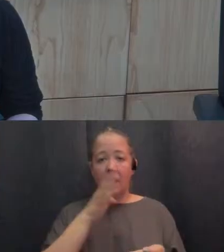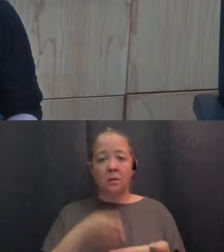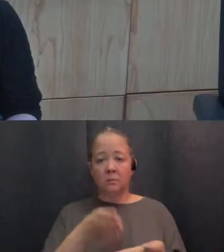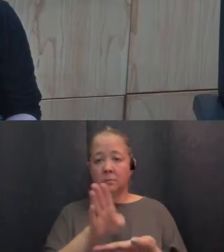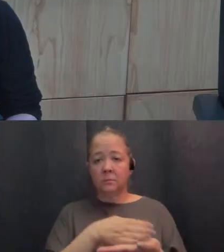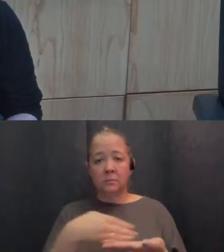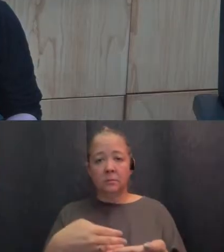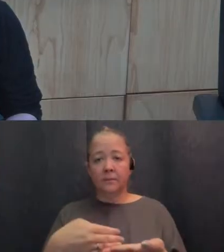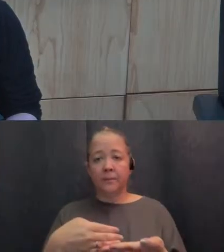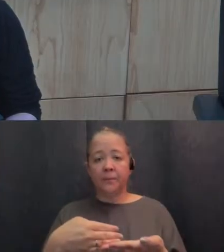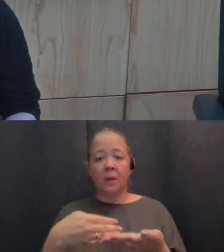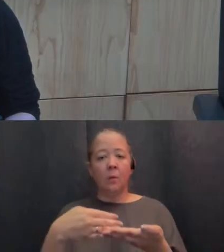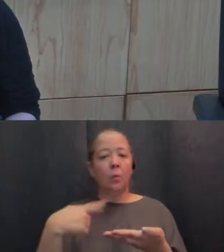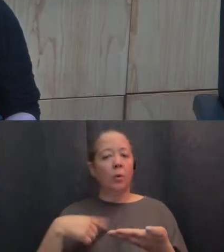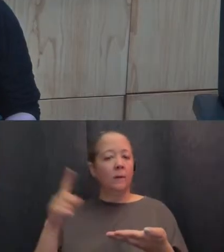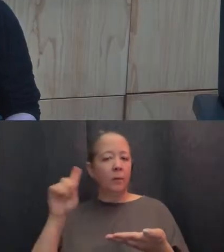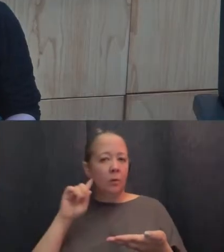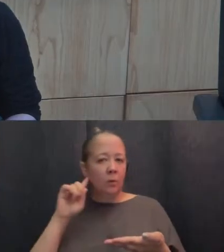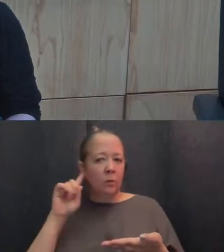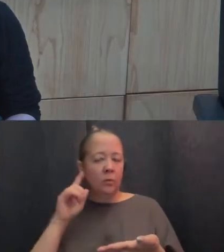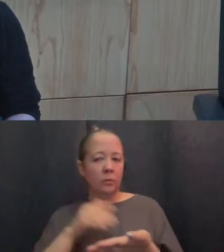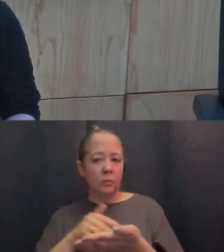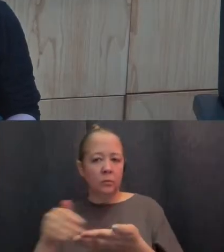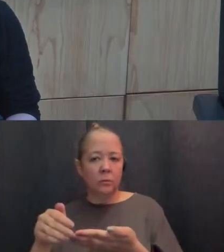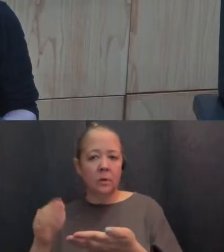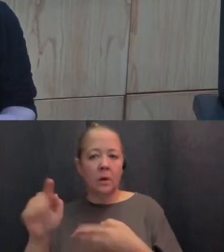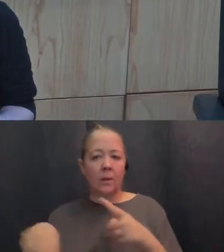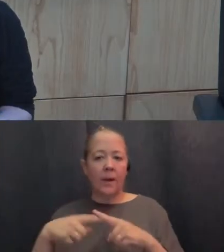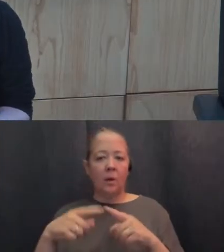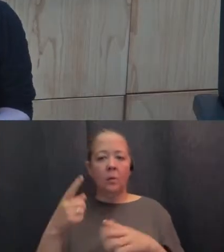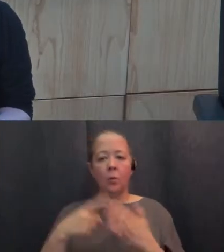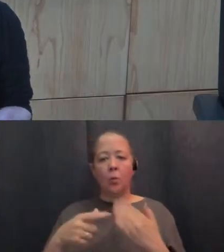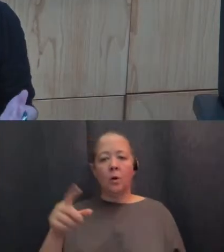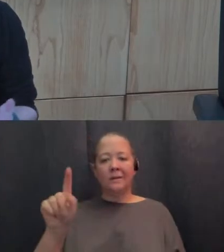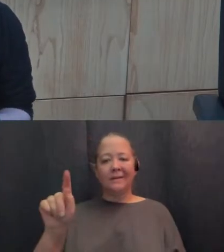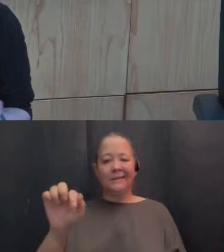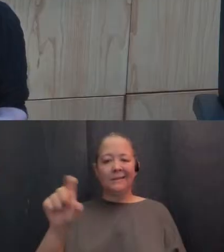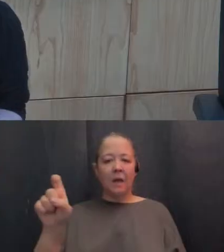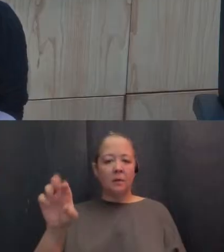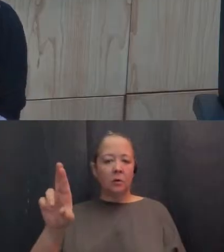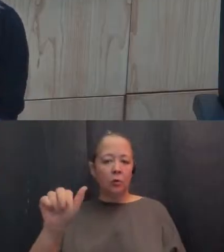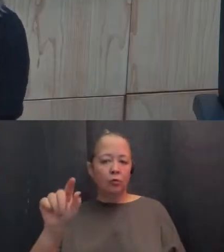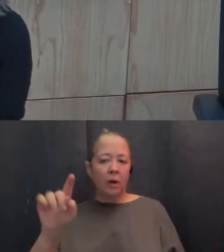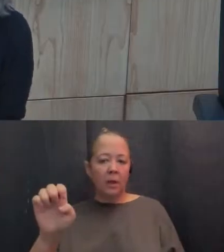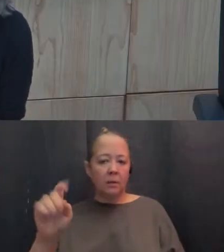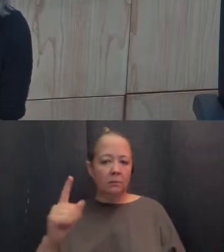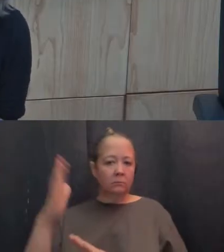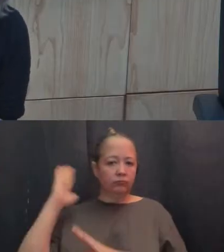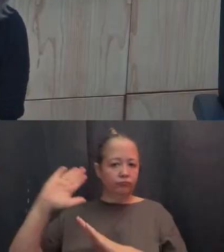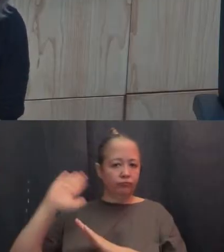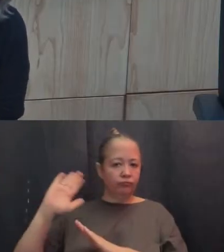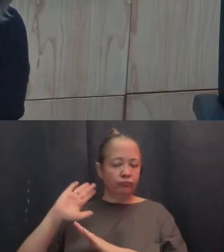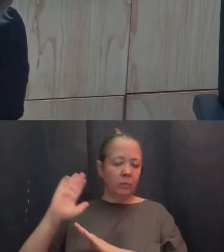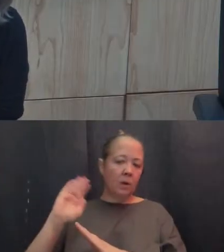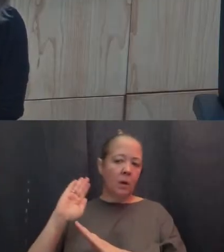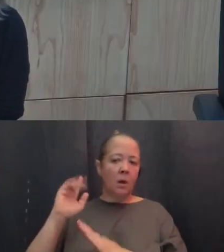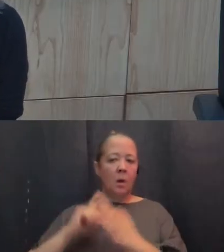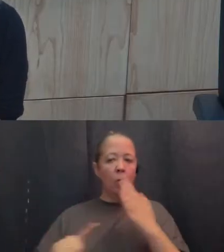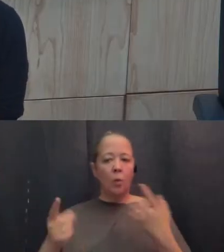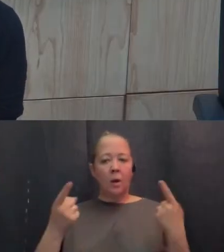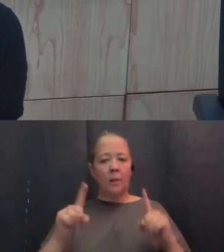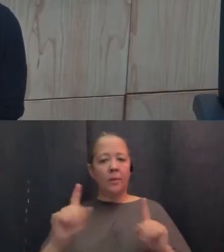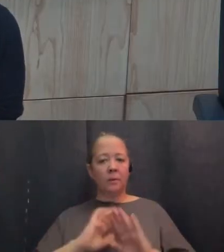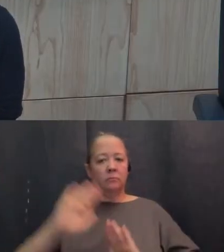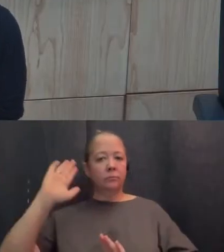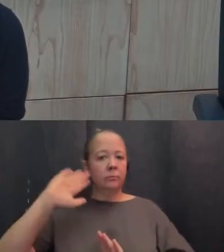We heard a lot about what the tax rate has been in years past, how things have happened in the past. And I wanted to mention